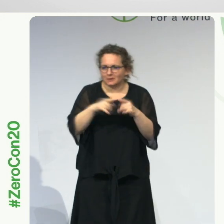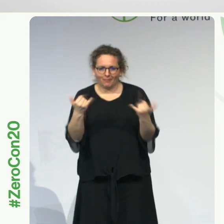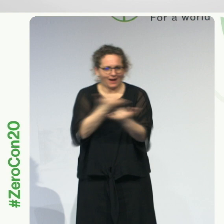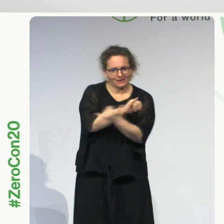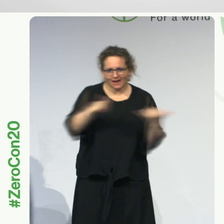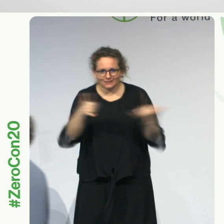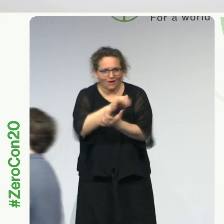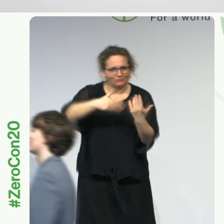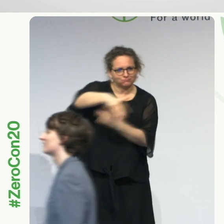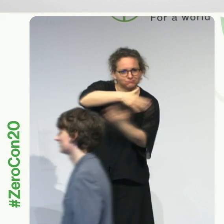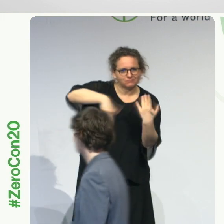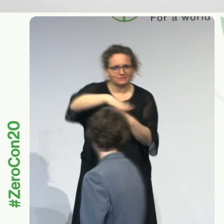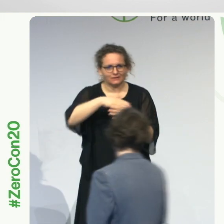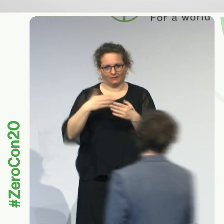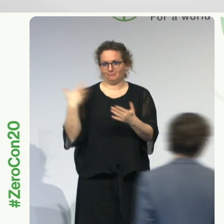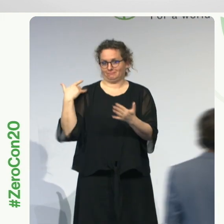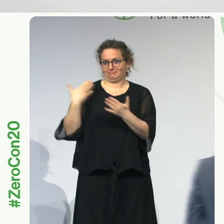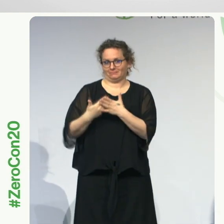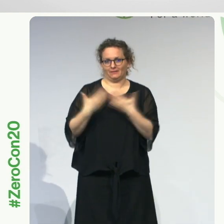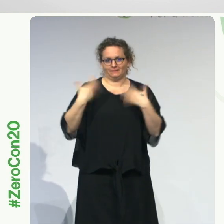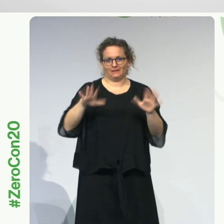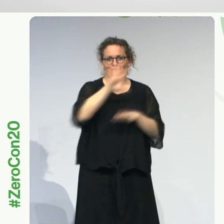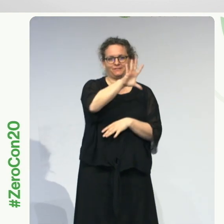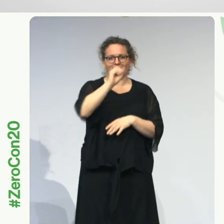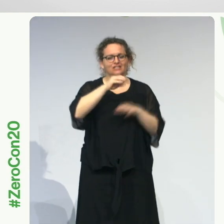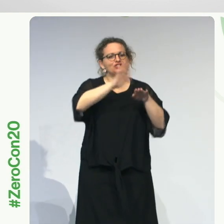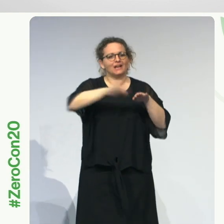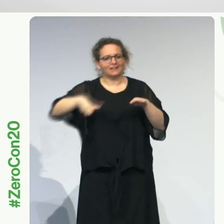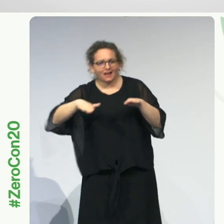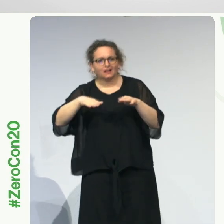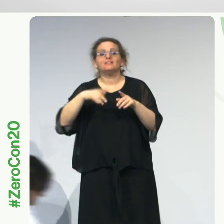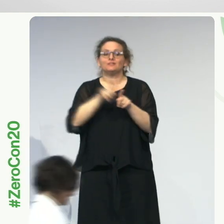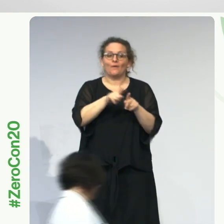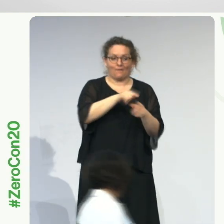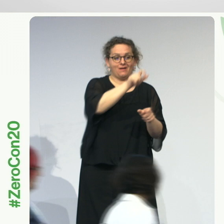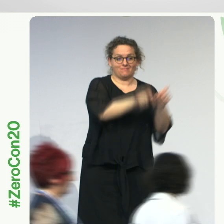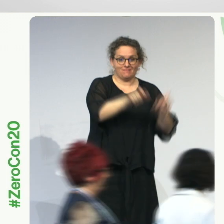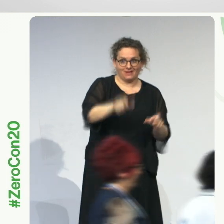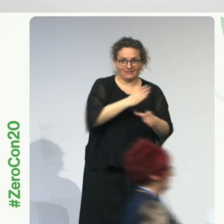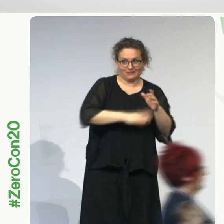50 children have participated in the project, including those with intellectual disabilities.